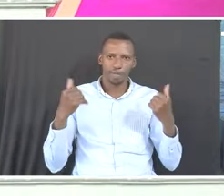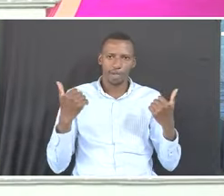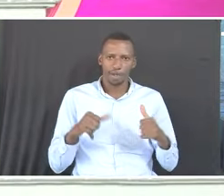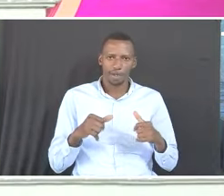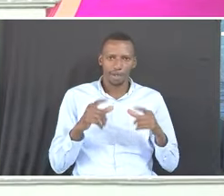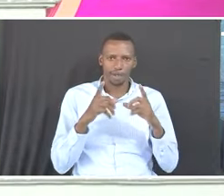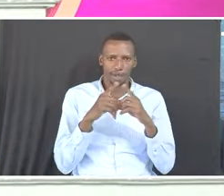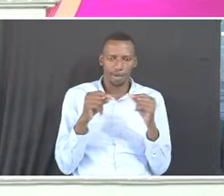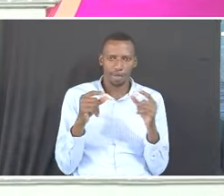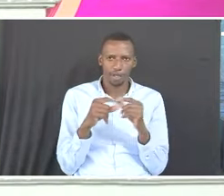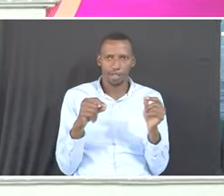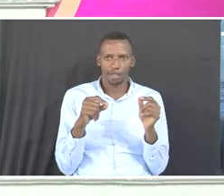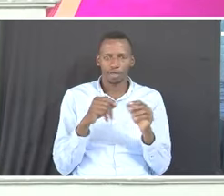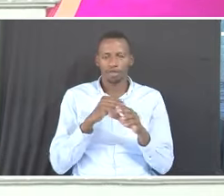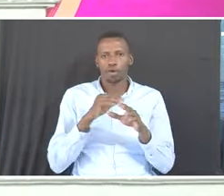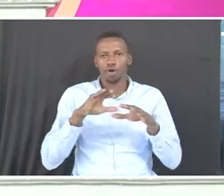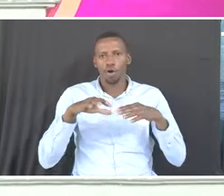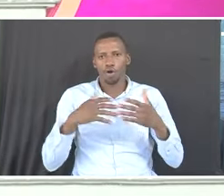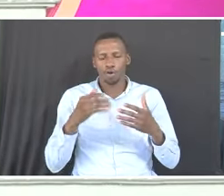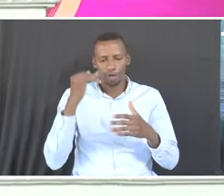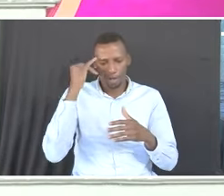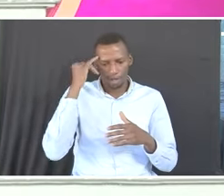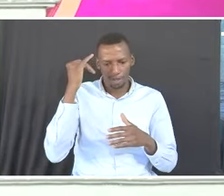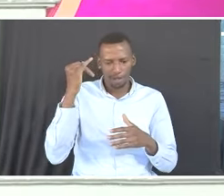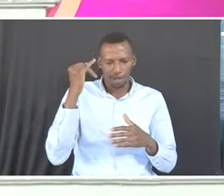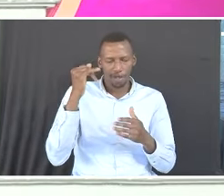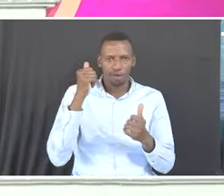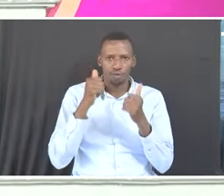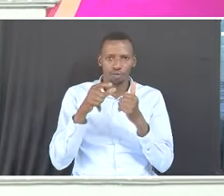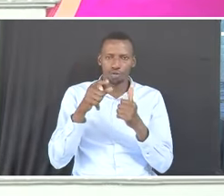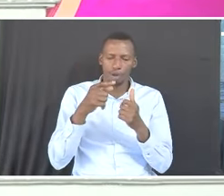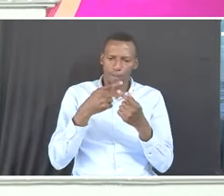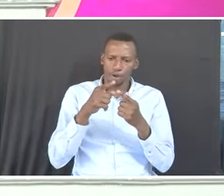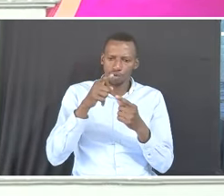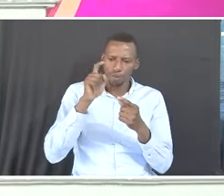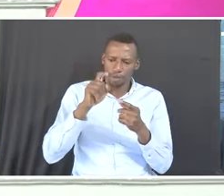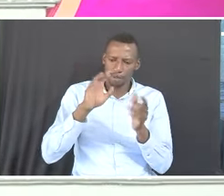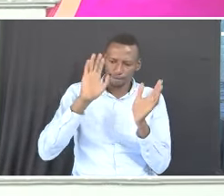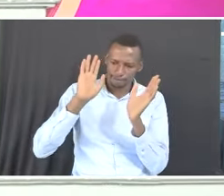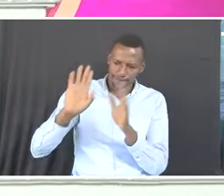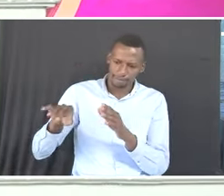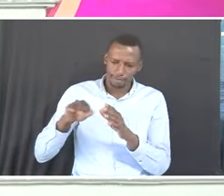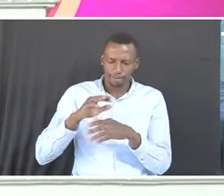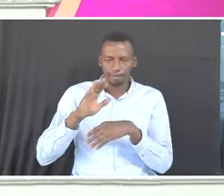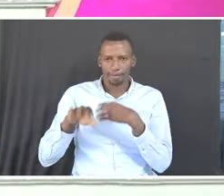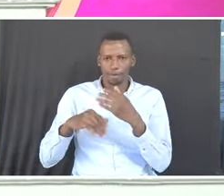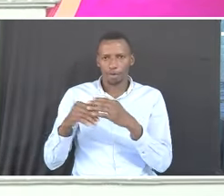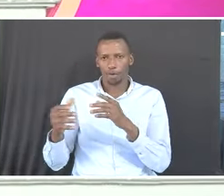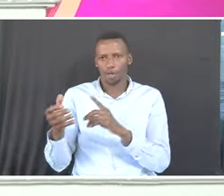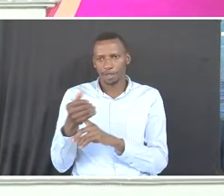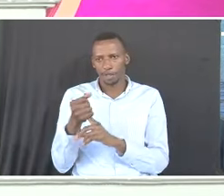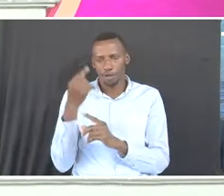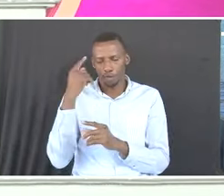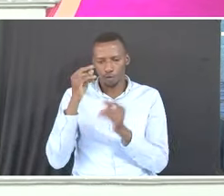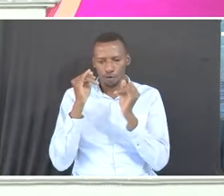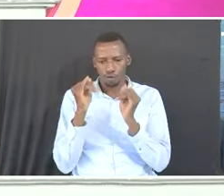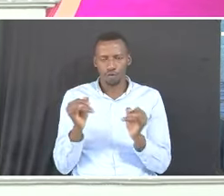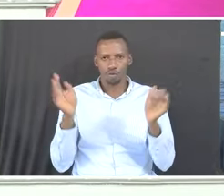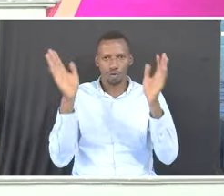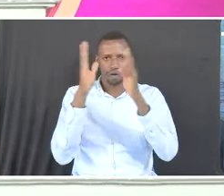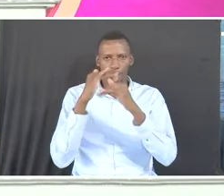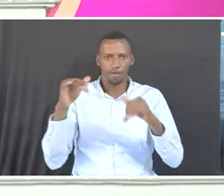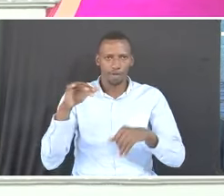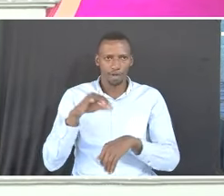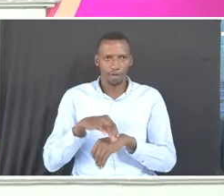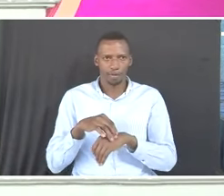message or ideas that we are to abandon all the achievements for the new heaven and the new earth. God's patience, people